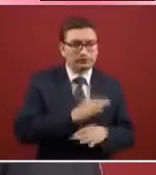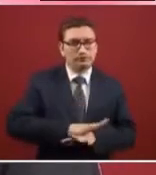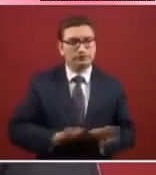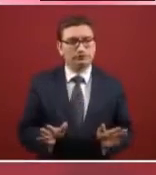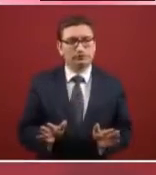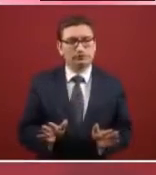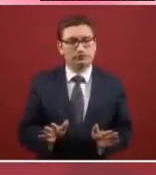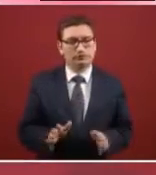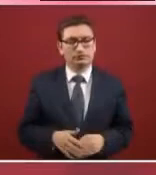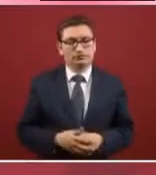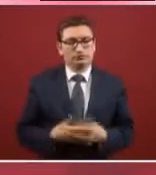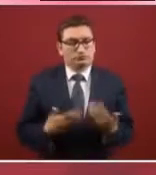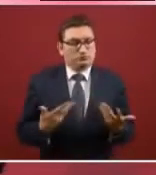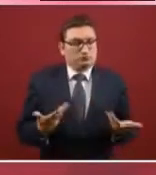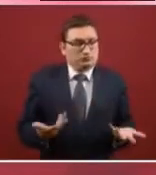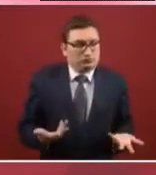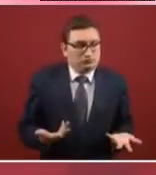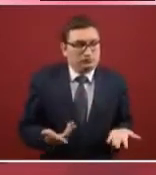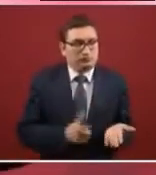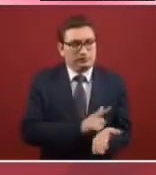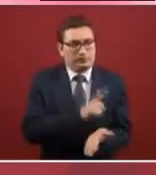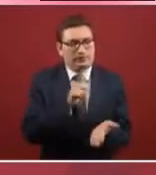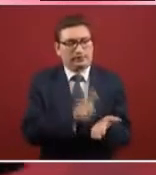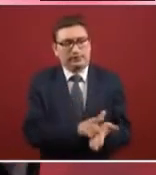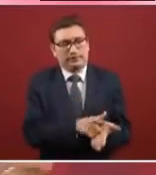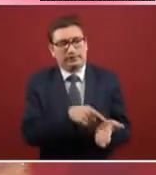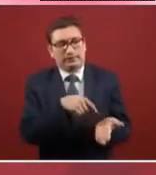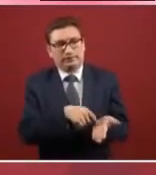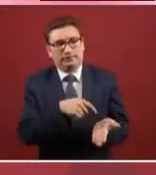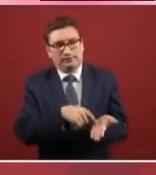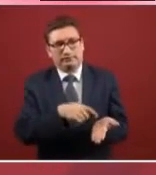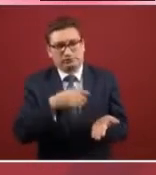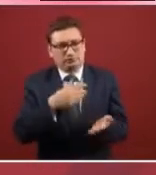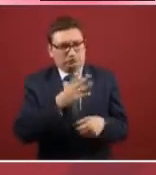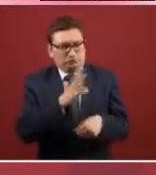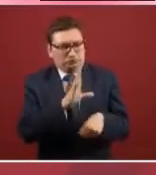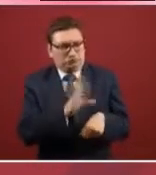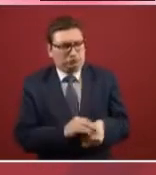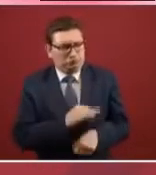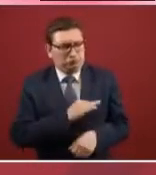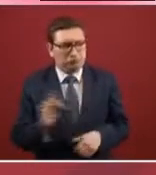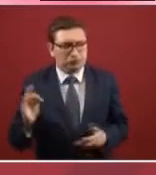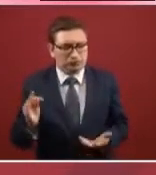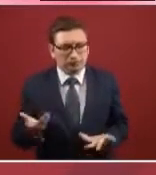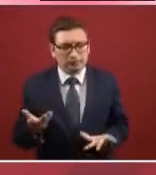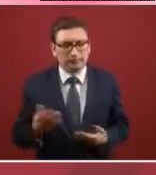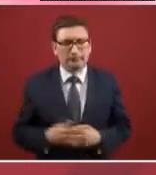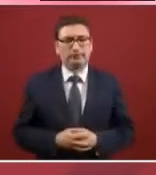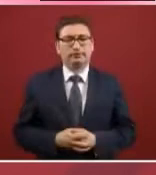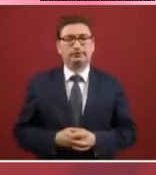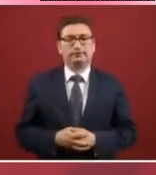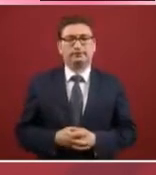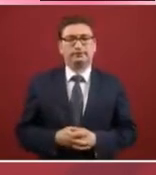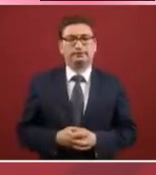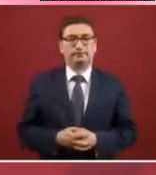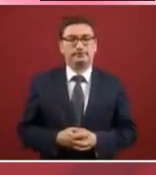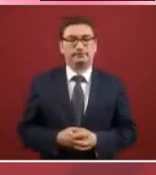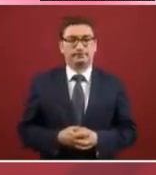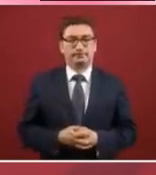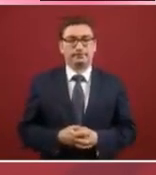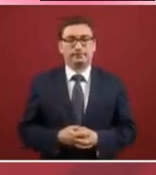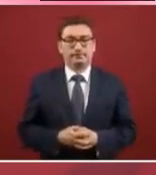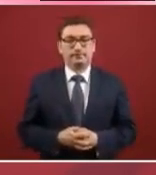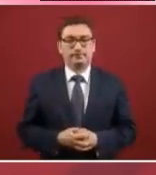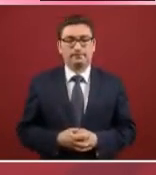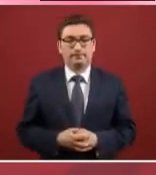himself. Dice luego que legalmente está. And of course, legally, permitido. It's permitted. Pero estamos hablando. But